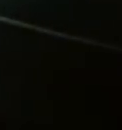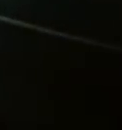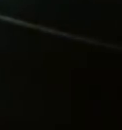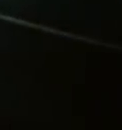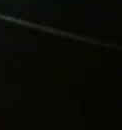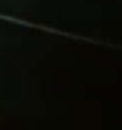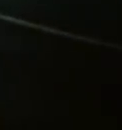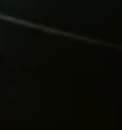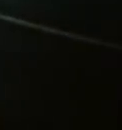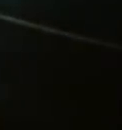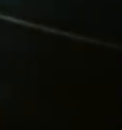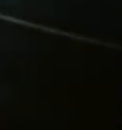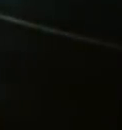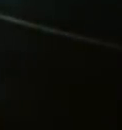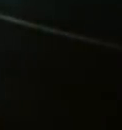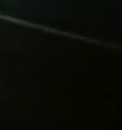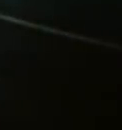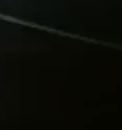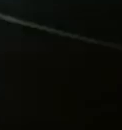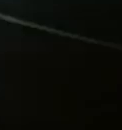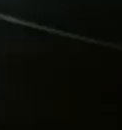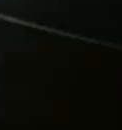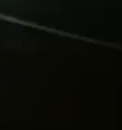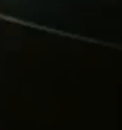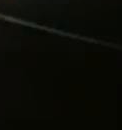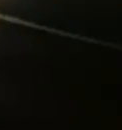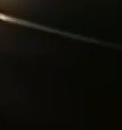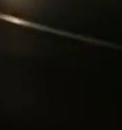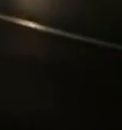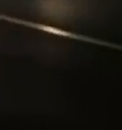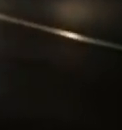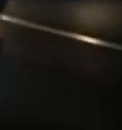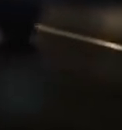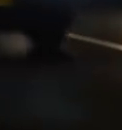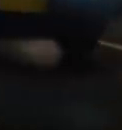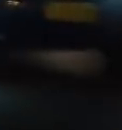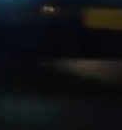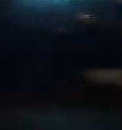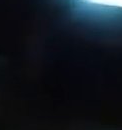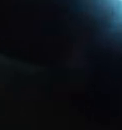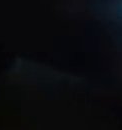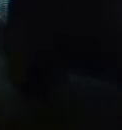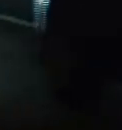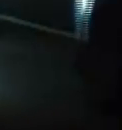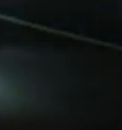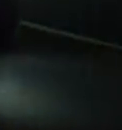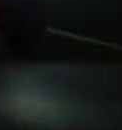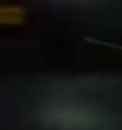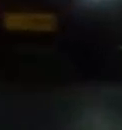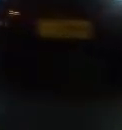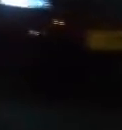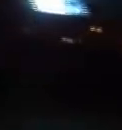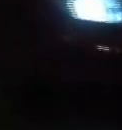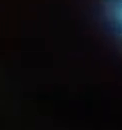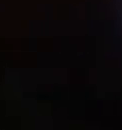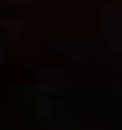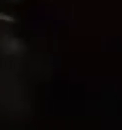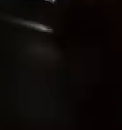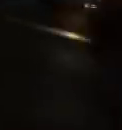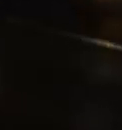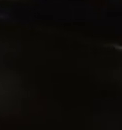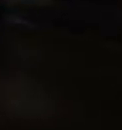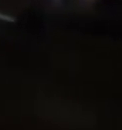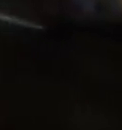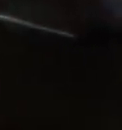on Saturday, the 17th of April. Now, not everyone who attended the funeral has been screened and tested as yet, and the Ministry of Health